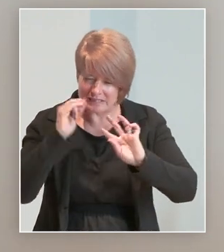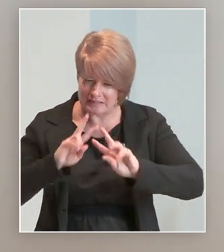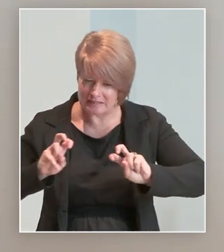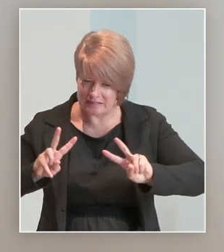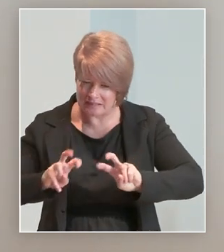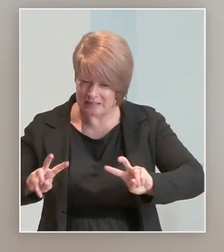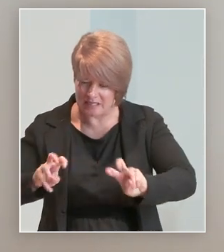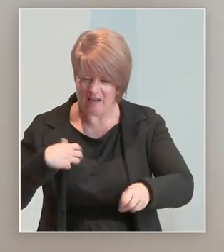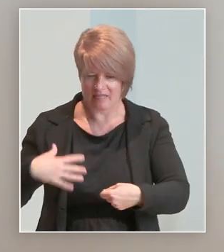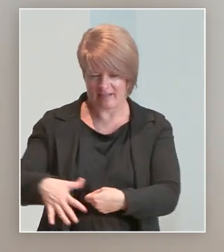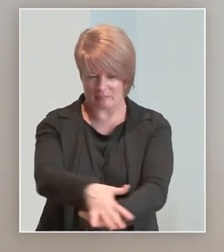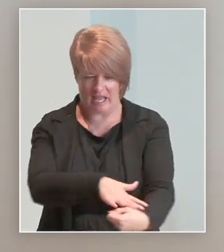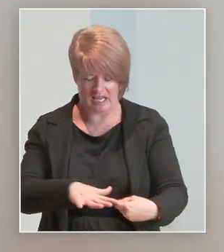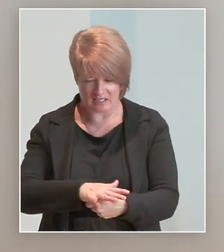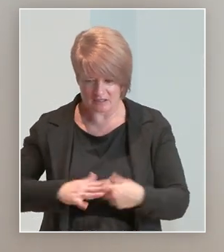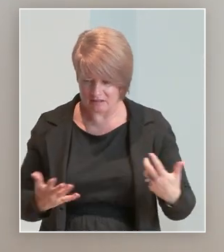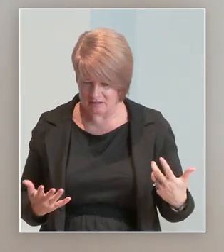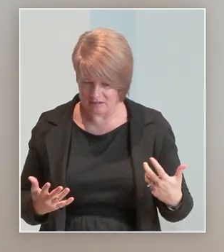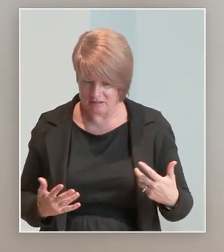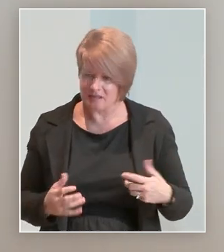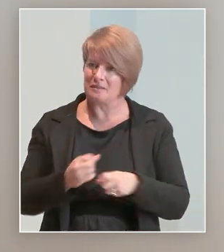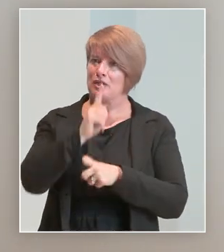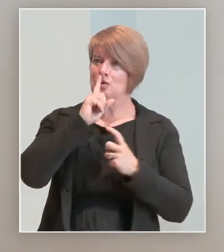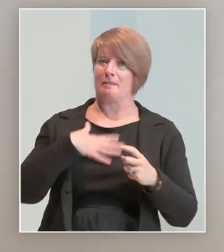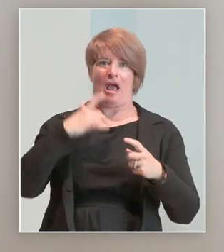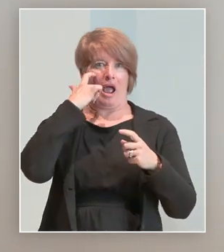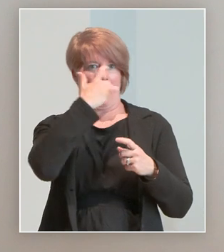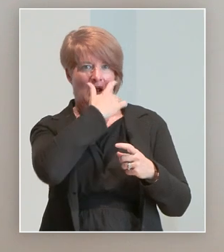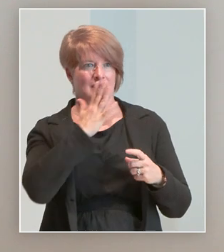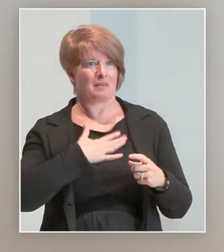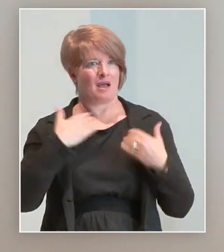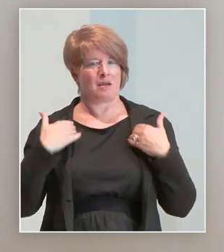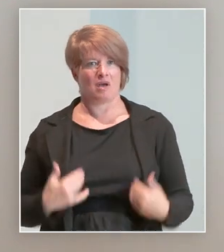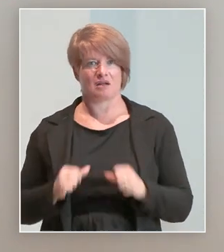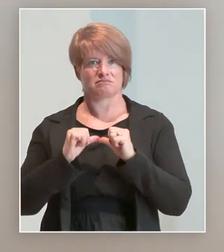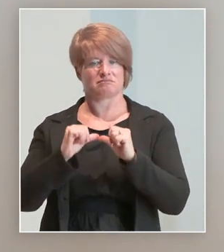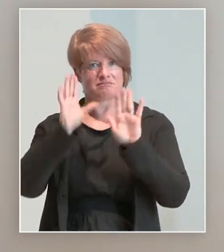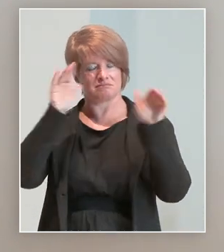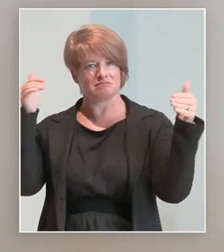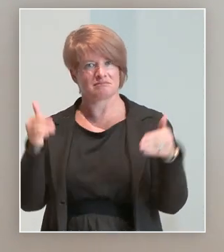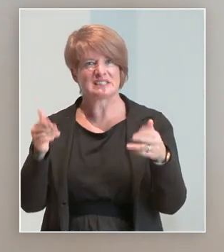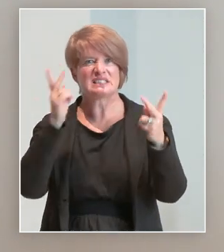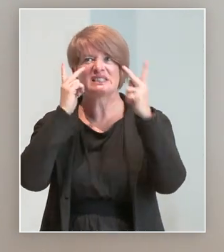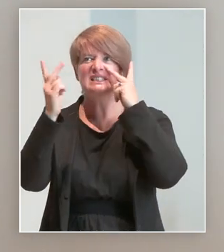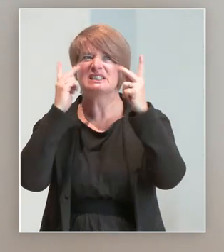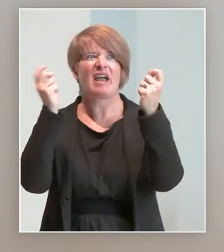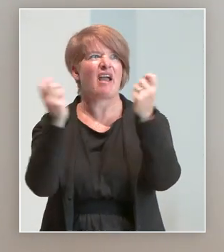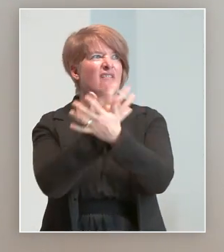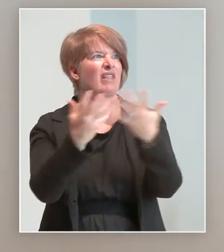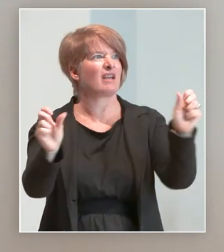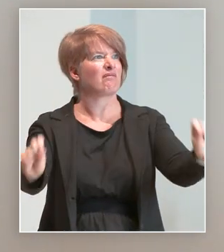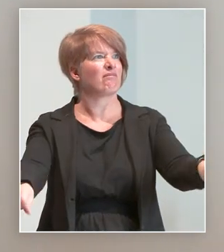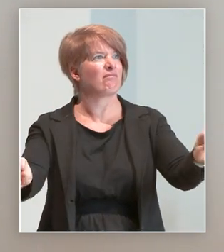in the in-between, sending dispatches to ensure that my eyes and body stay trained to and see all that could